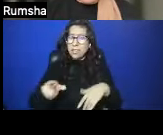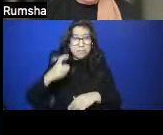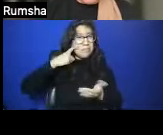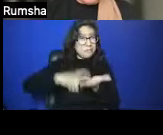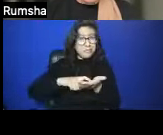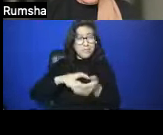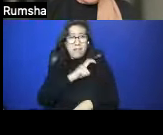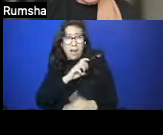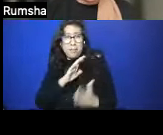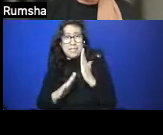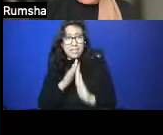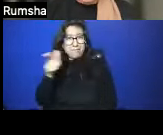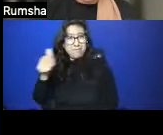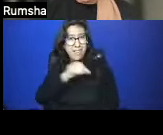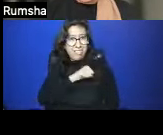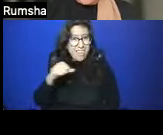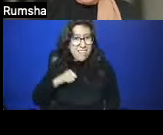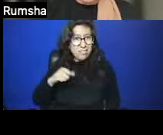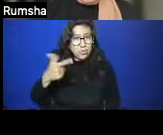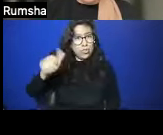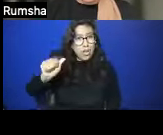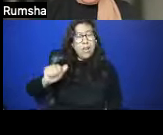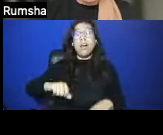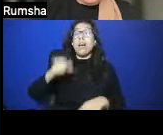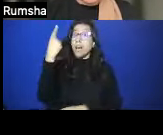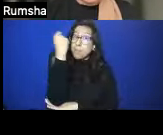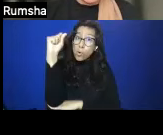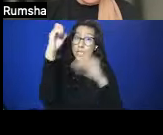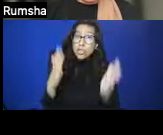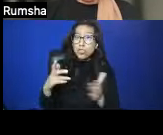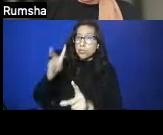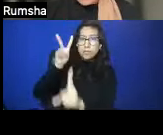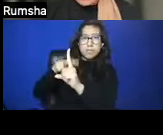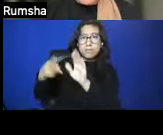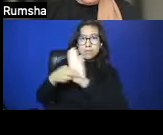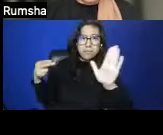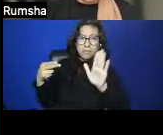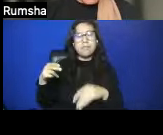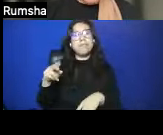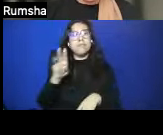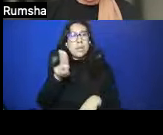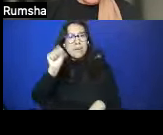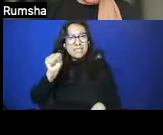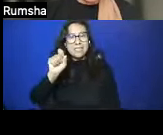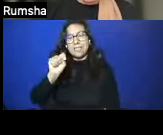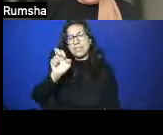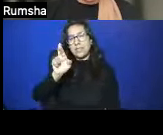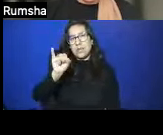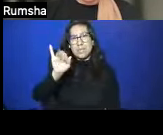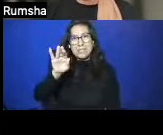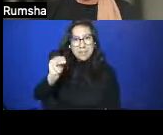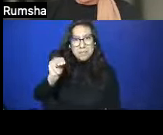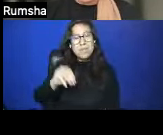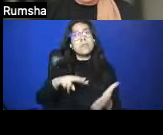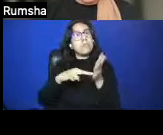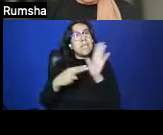City and Atlanta, where protesters are being charged with domestic terrorism. Right now, there is an attack on dissent and the right to